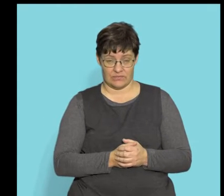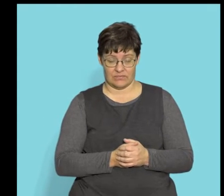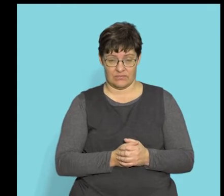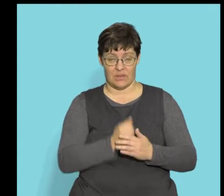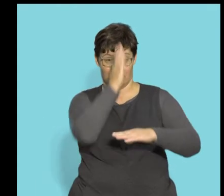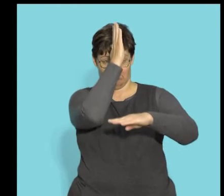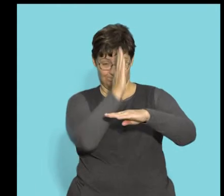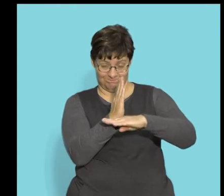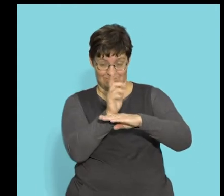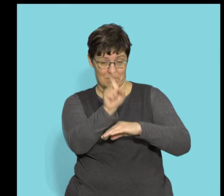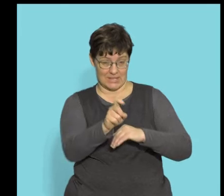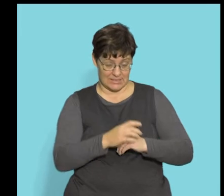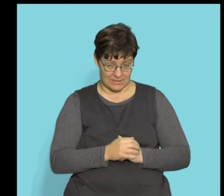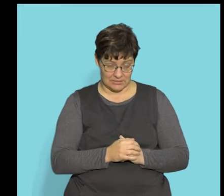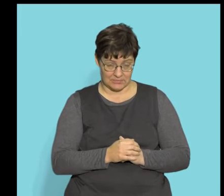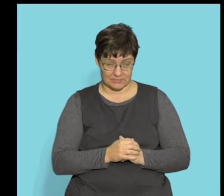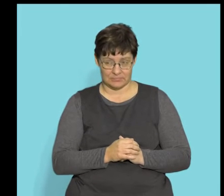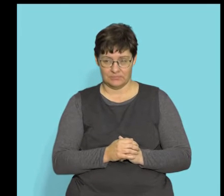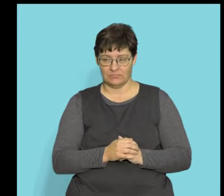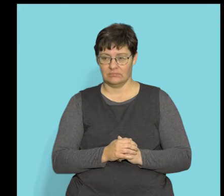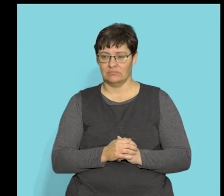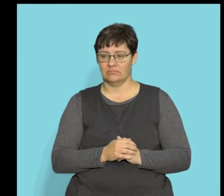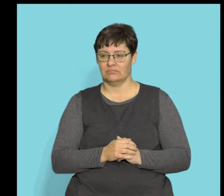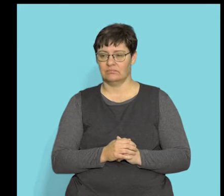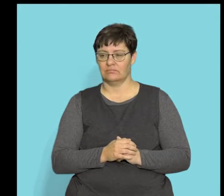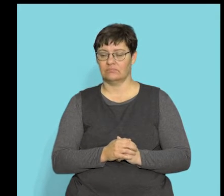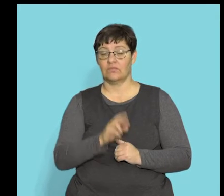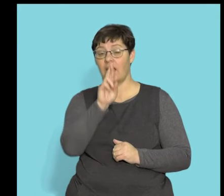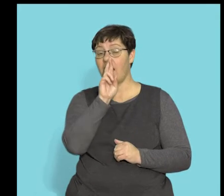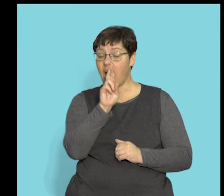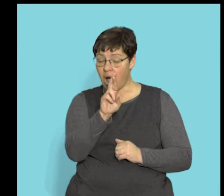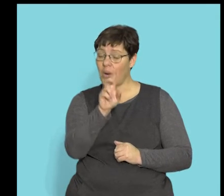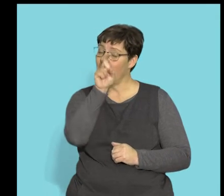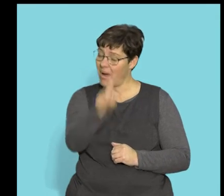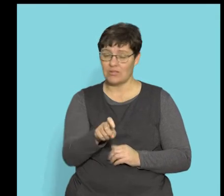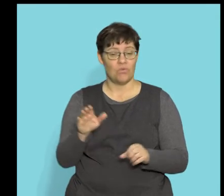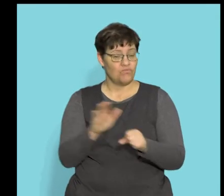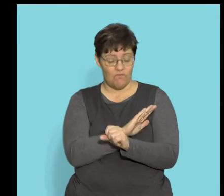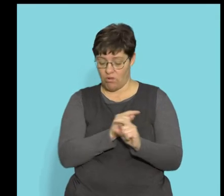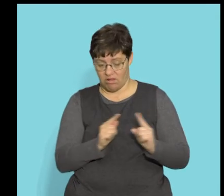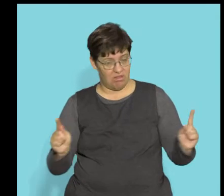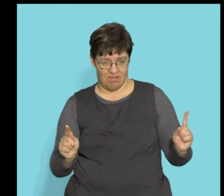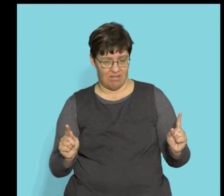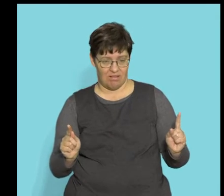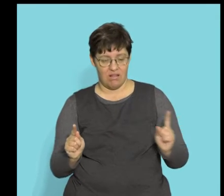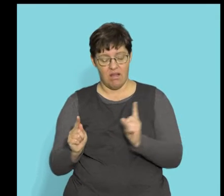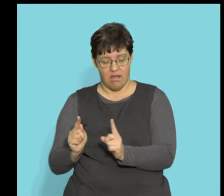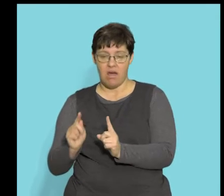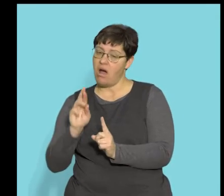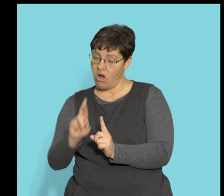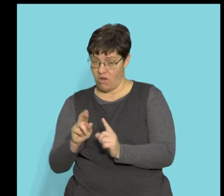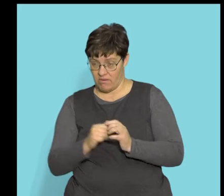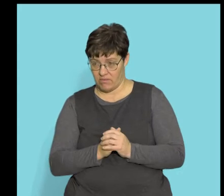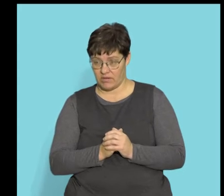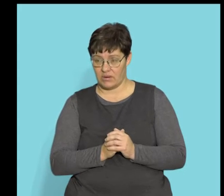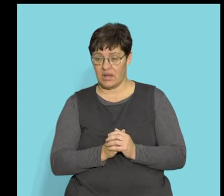my perpendicular height. Again, I'm going to make a similar point. Please make sure you are using your radius, and please make sure you